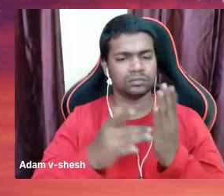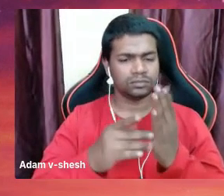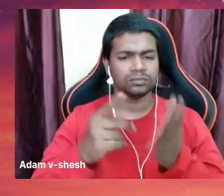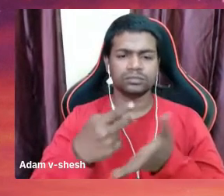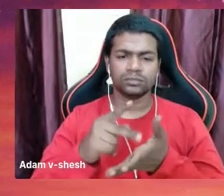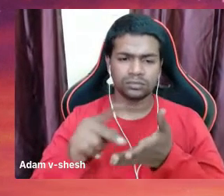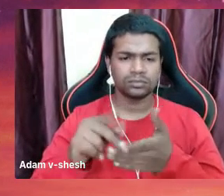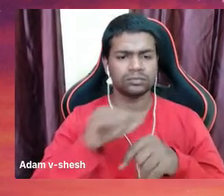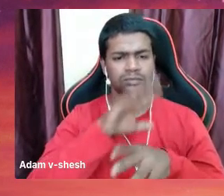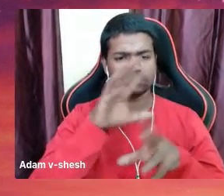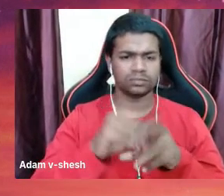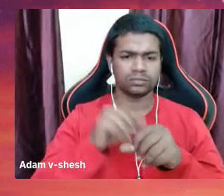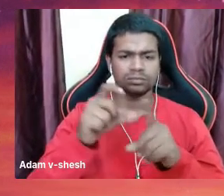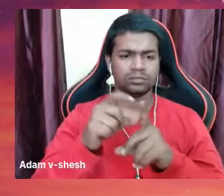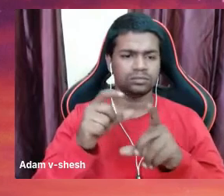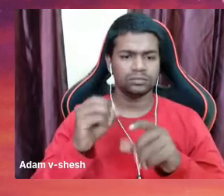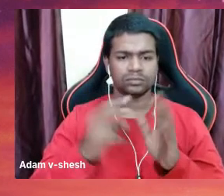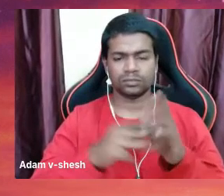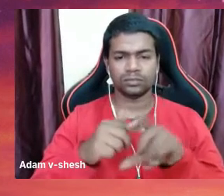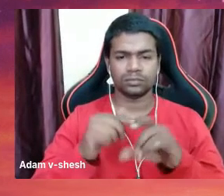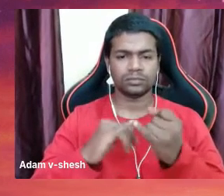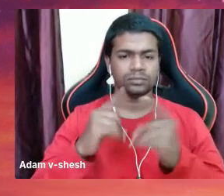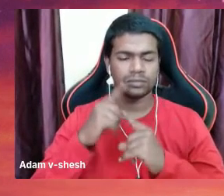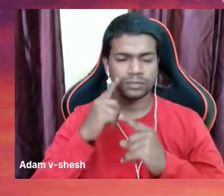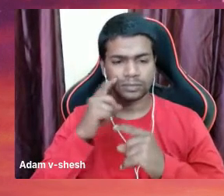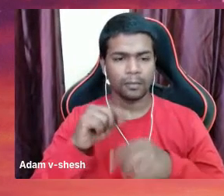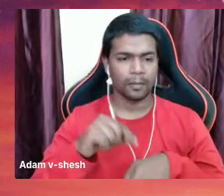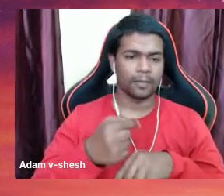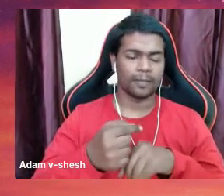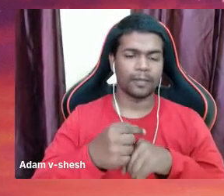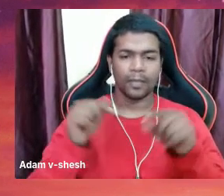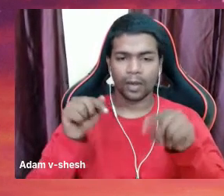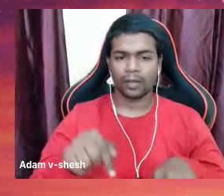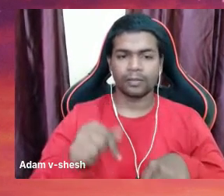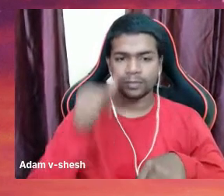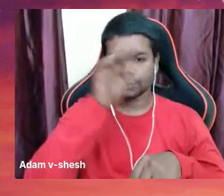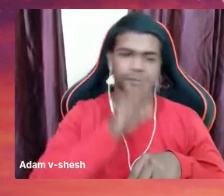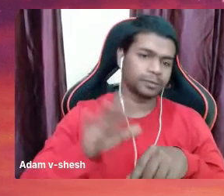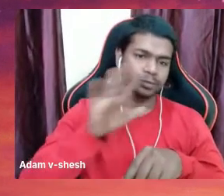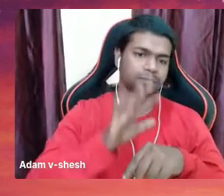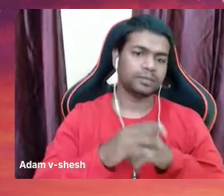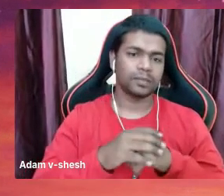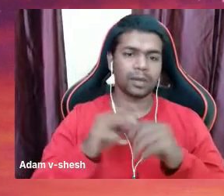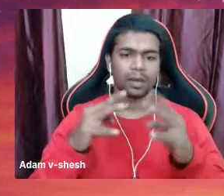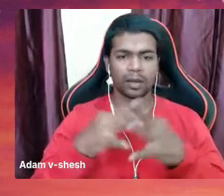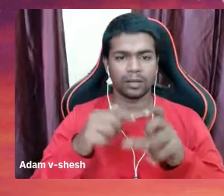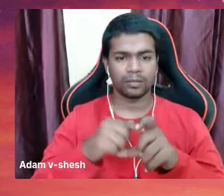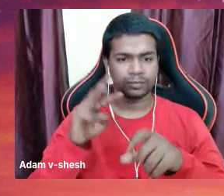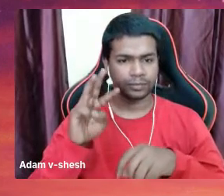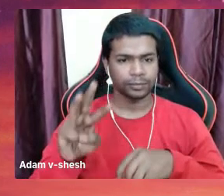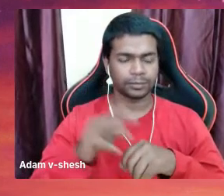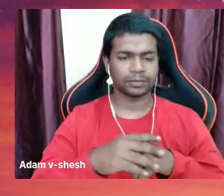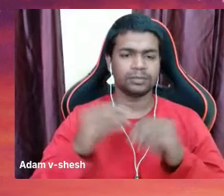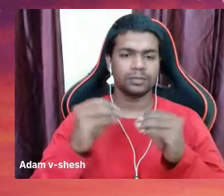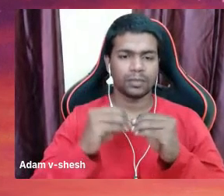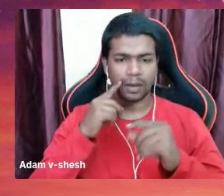were all domestic opportunities. The opportunities now in front of us as a country across Web3, biotech,